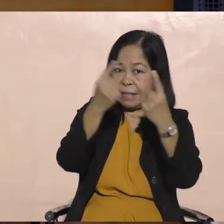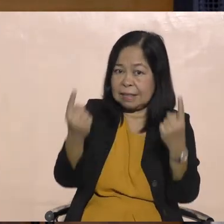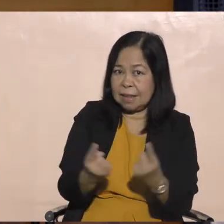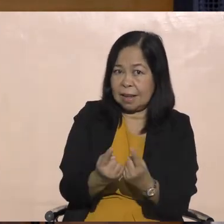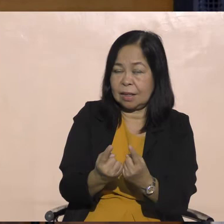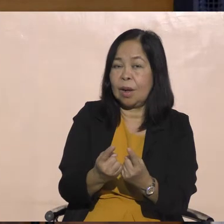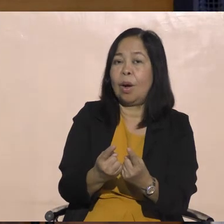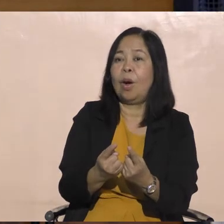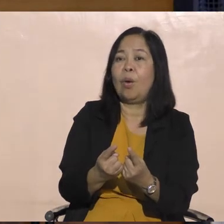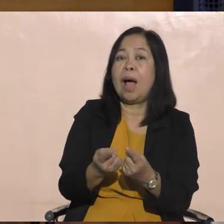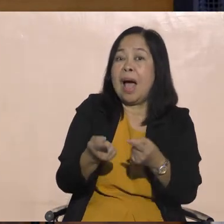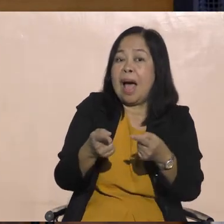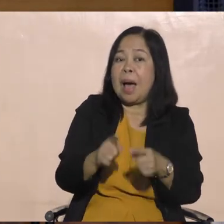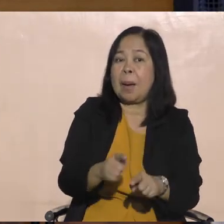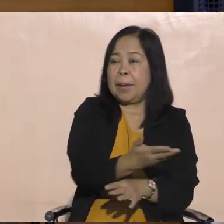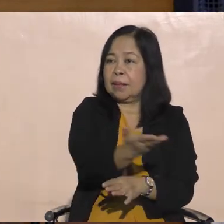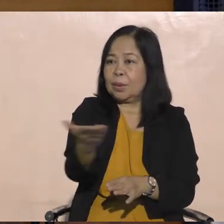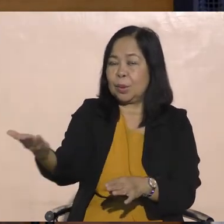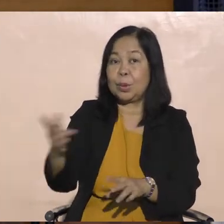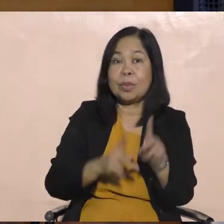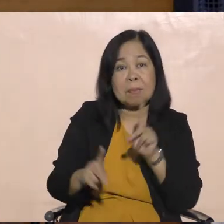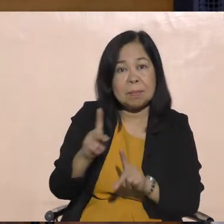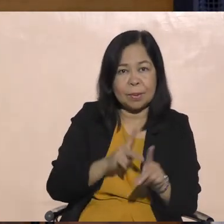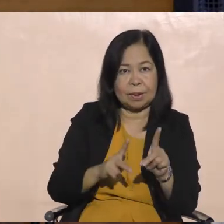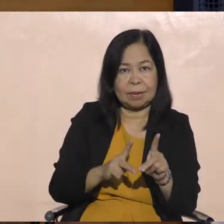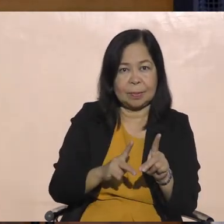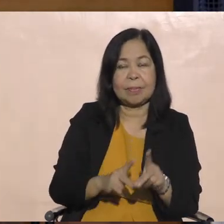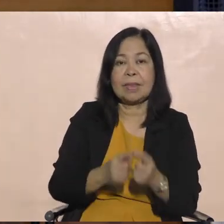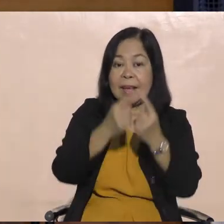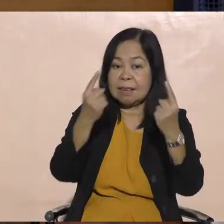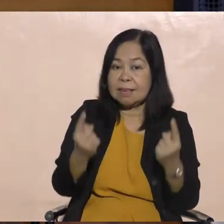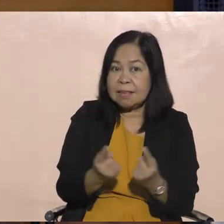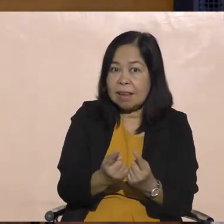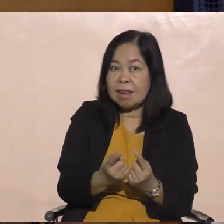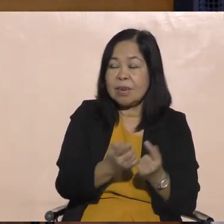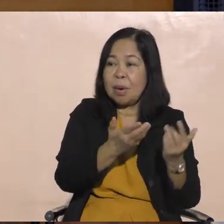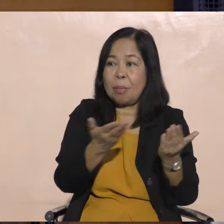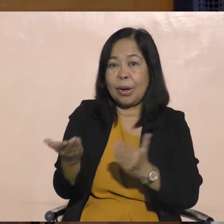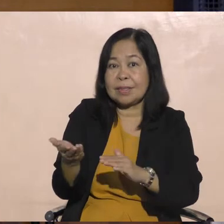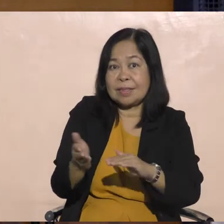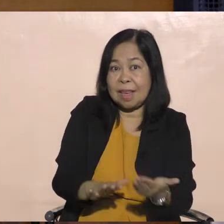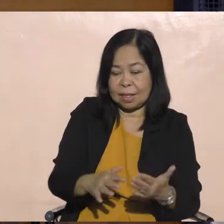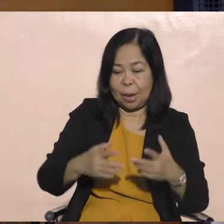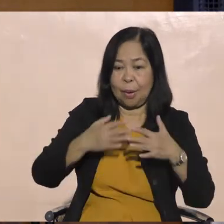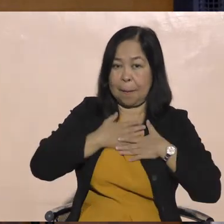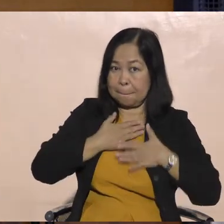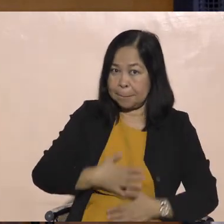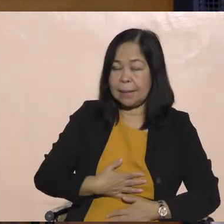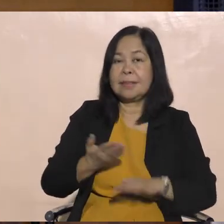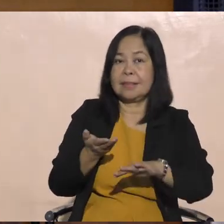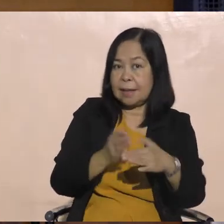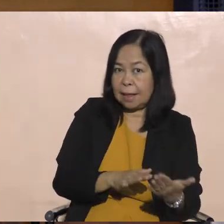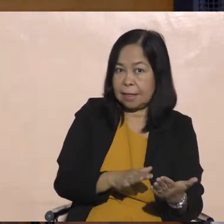unsay resulta sa sala. Sin brings death. Ingon ang Bible, Romans chapter 5 verse 12 in the New King